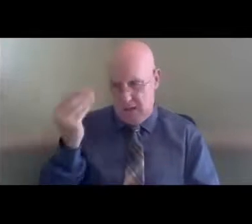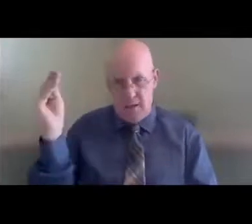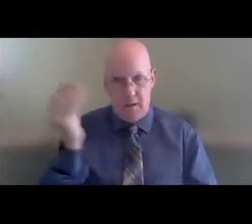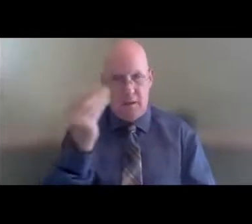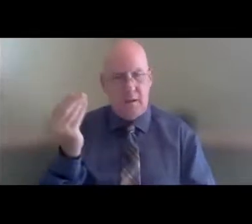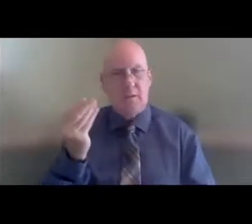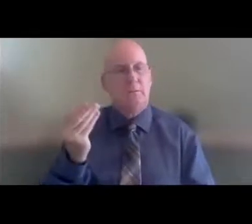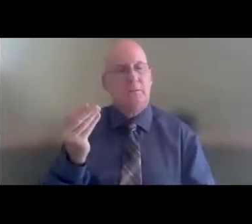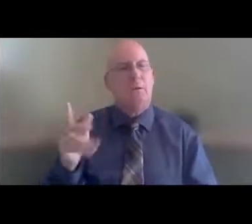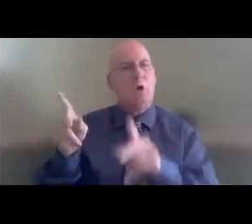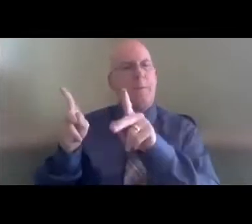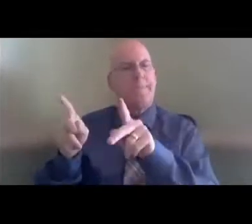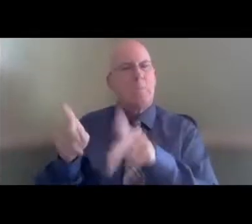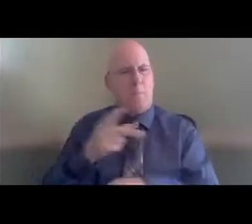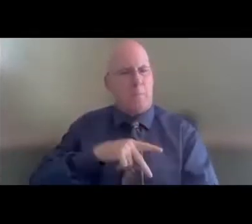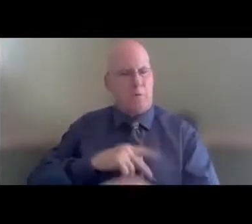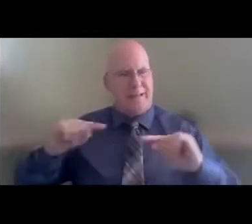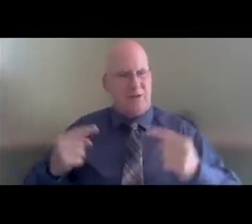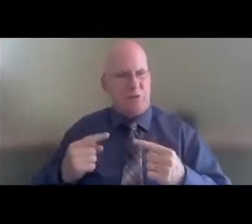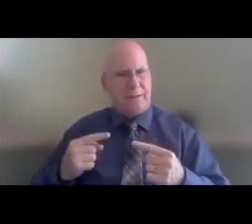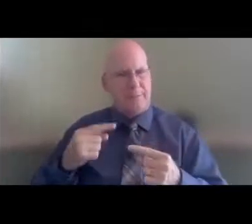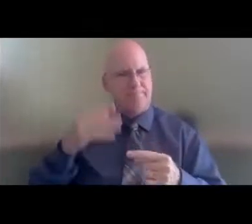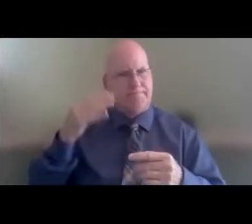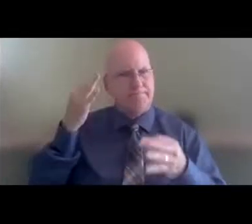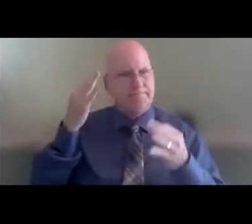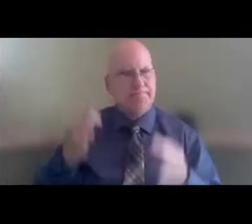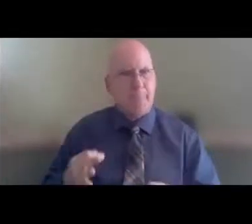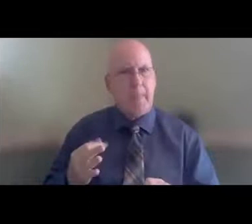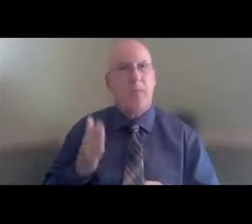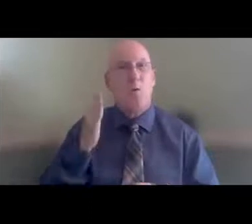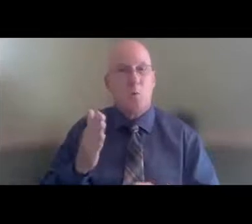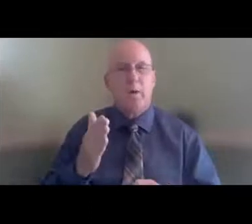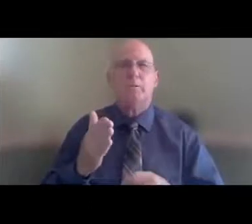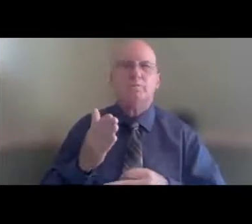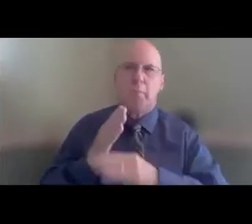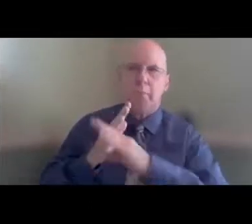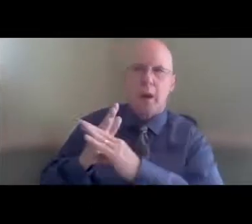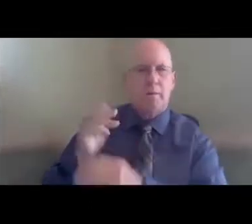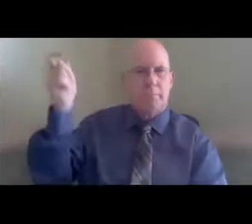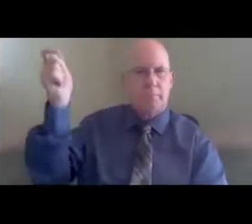injury settlement is going to cause a problem for them to be eligible for benefits, and we need to shelter them. It's